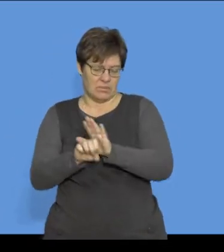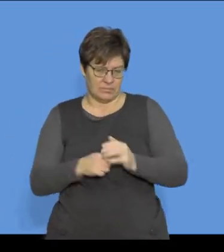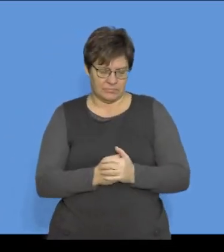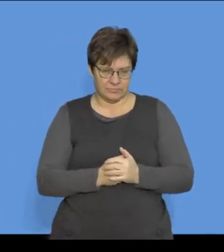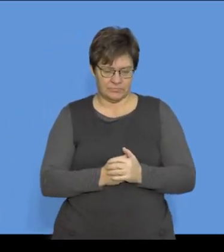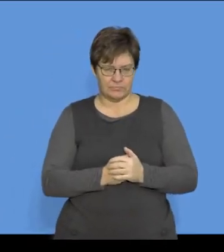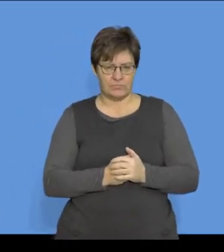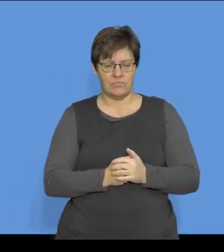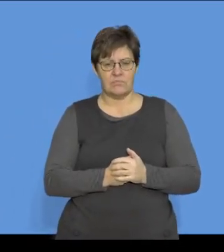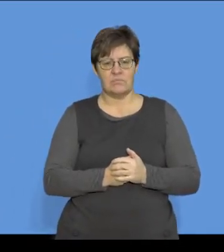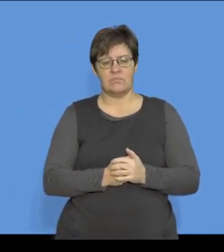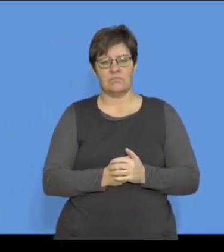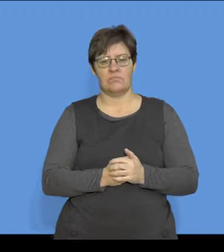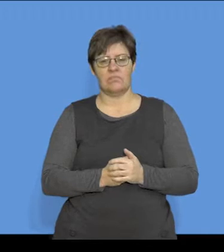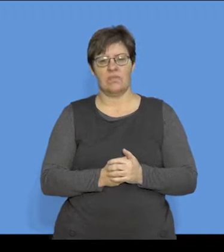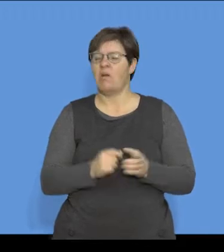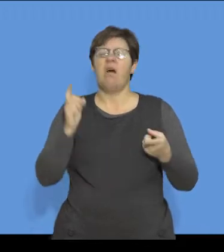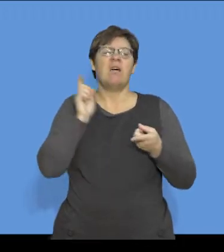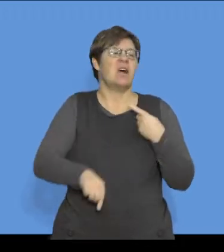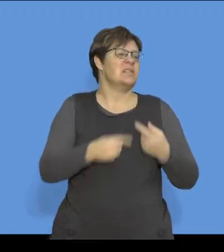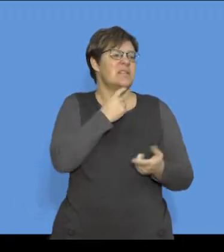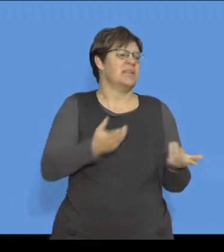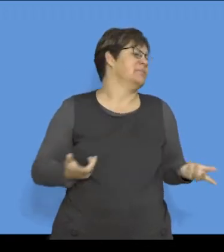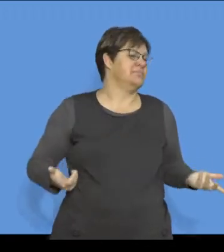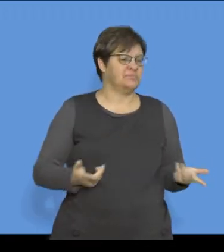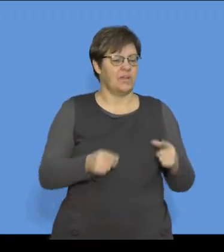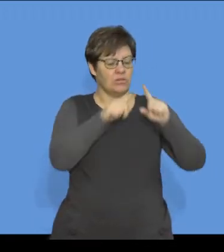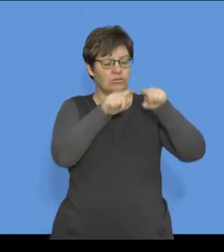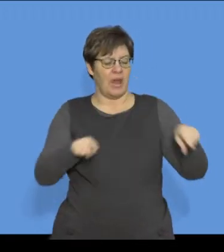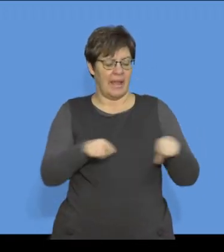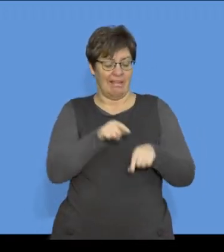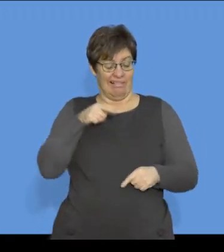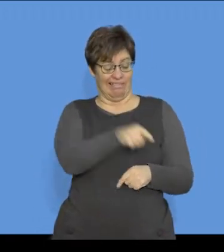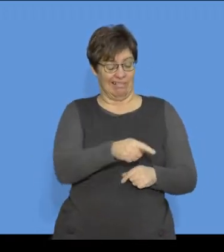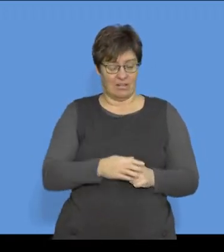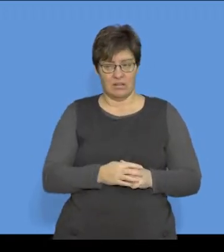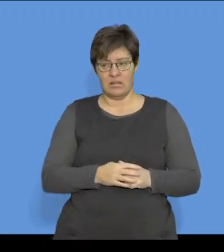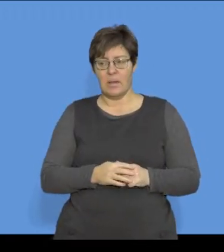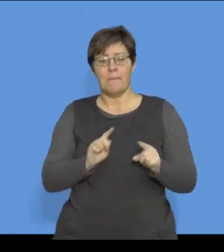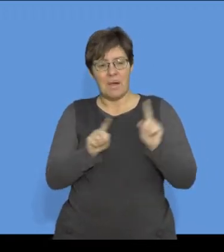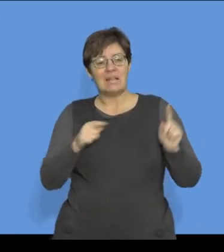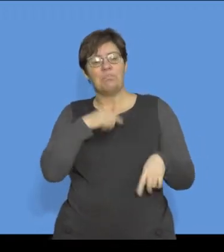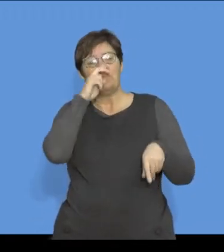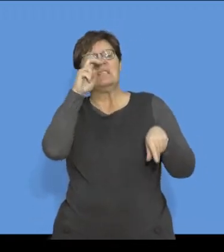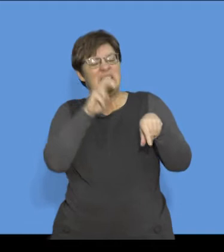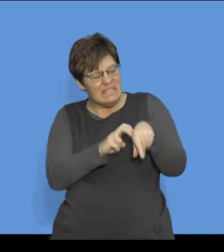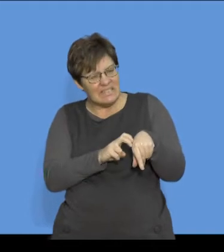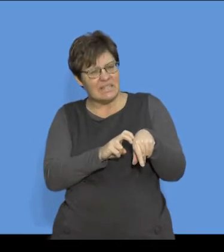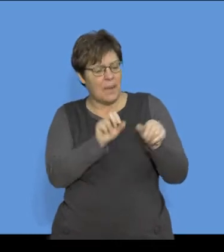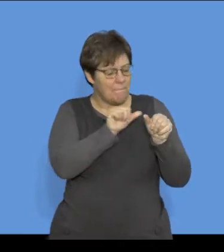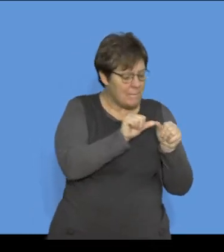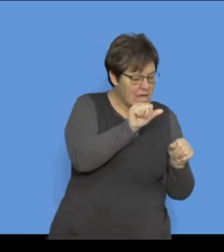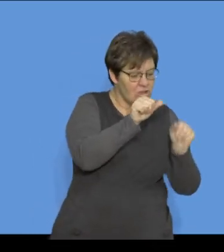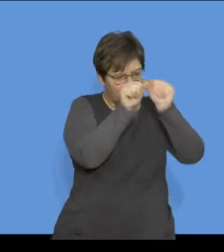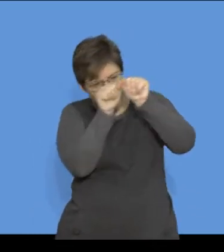for example, I cannot say anything about this triangle unless I measure the same lengths